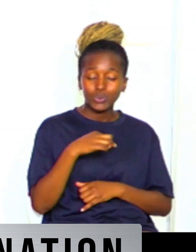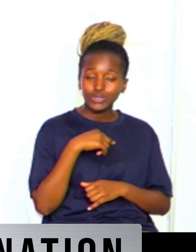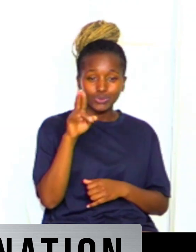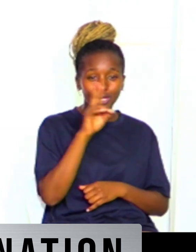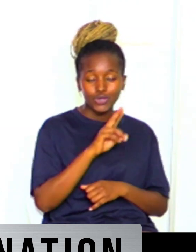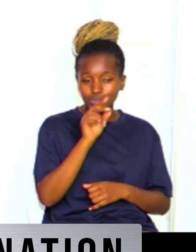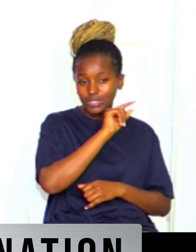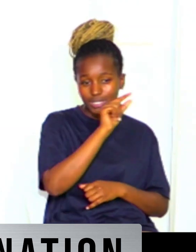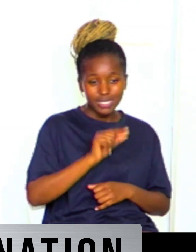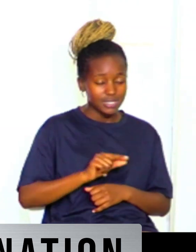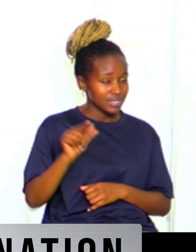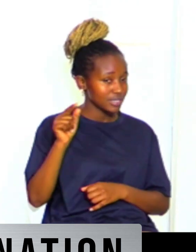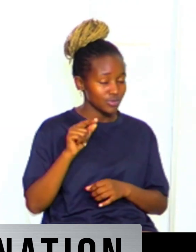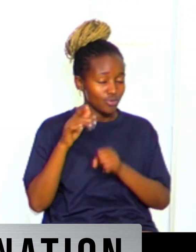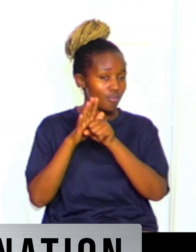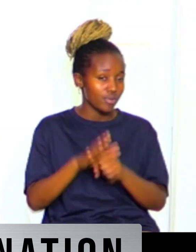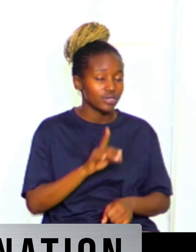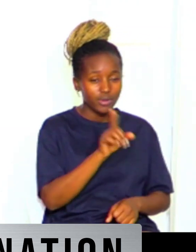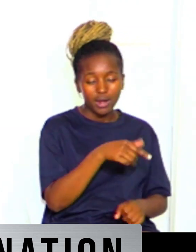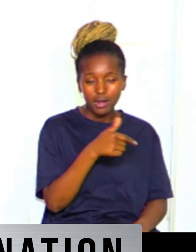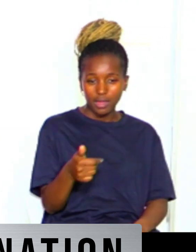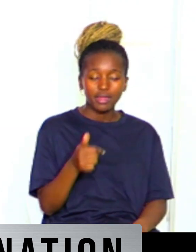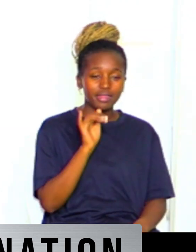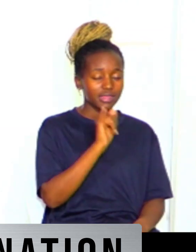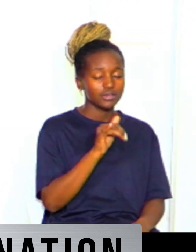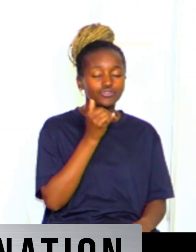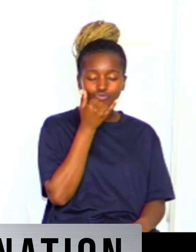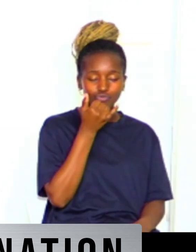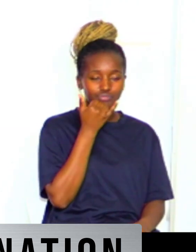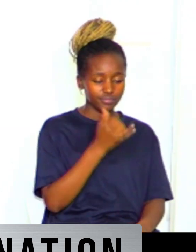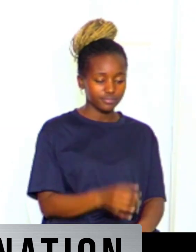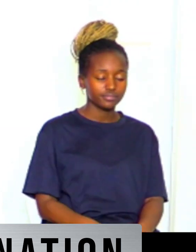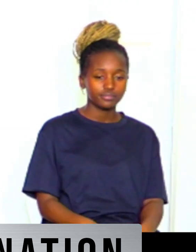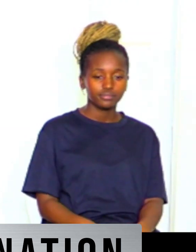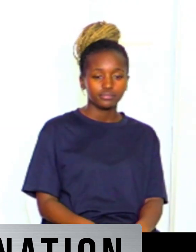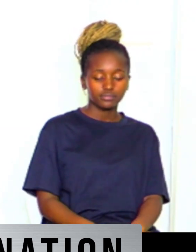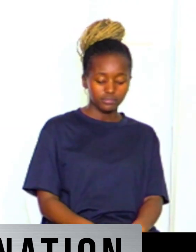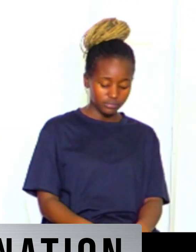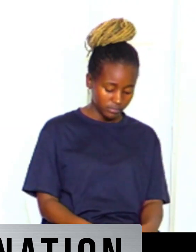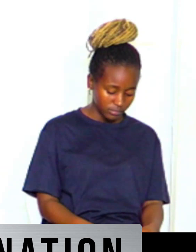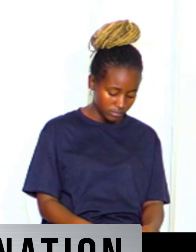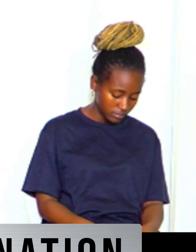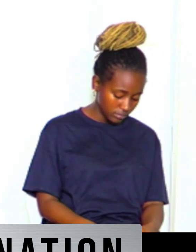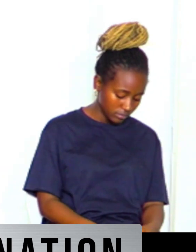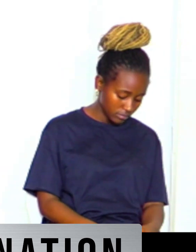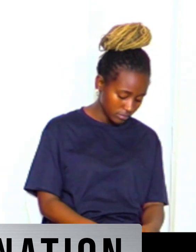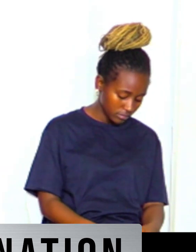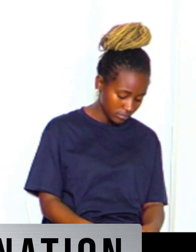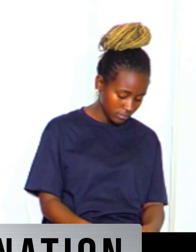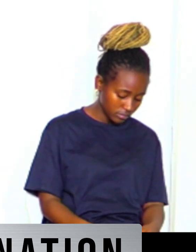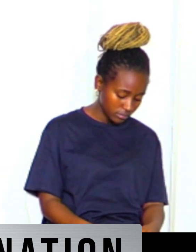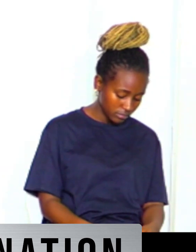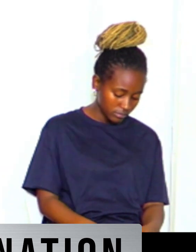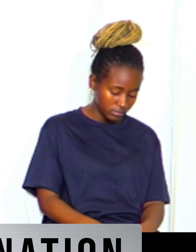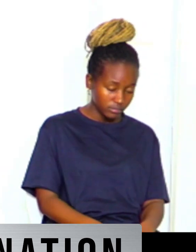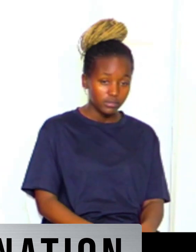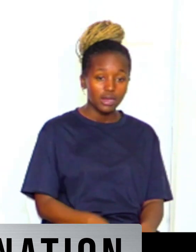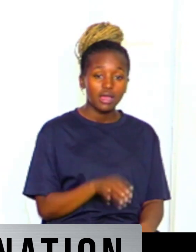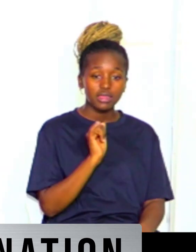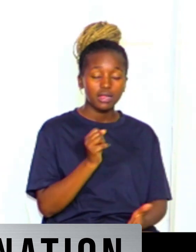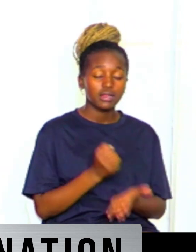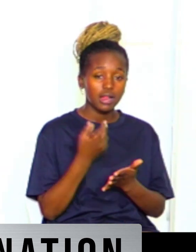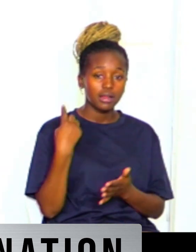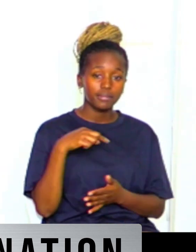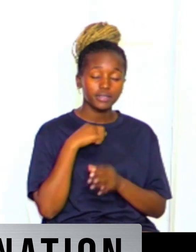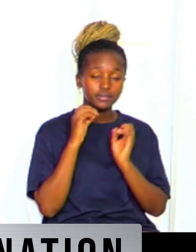Z. Where is doing nini? It will never have happened. I hear it as idea. It is time for us Gen Z. Jonah,